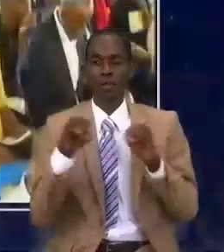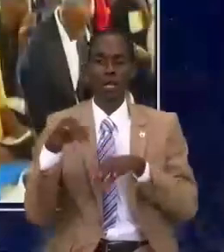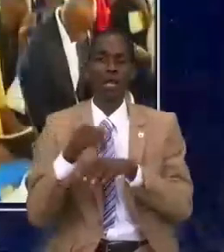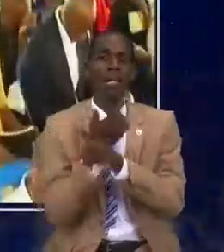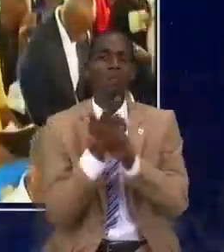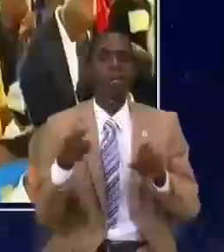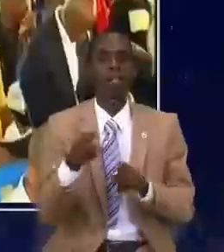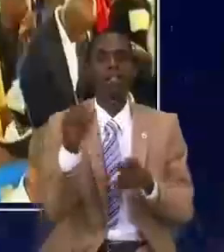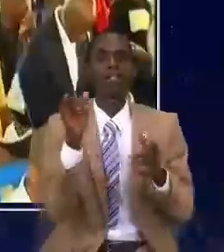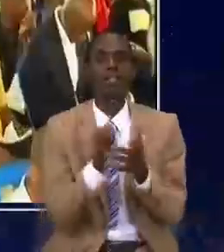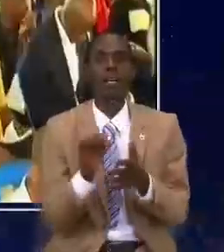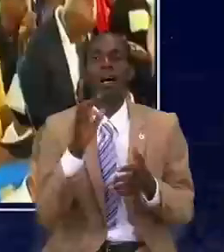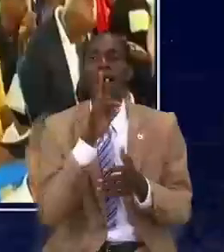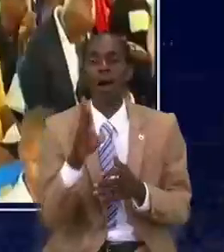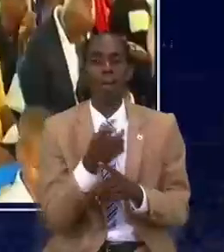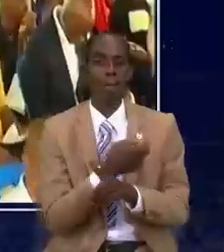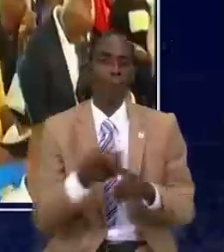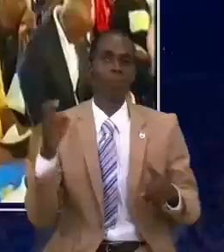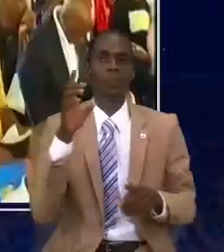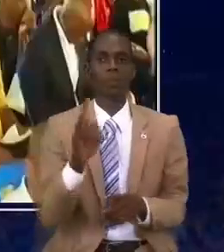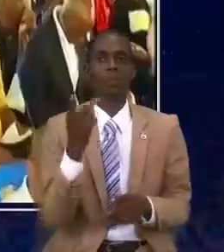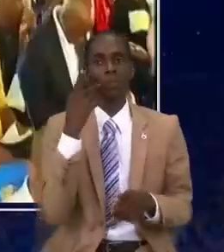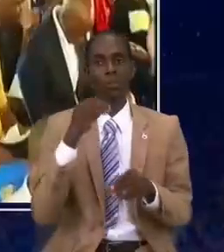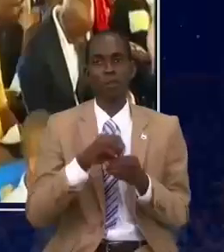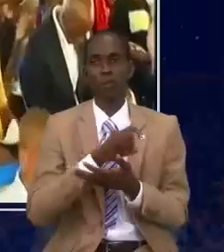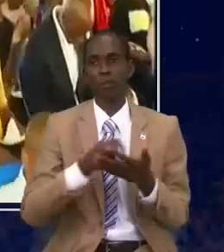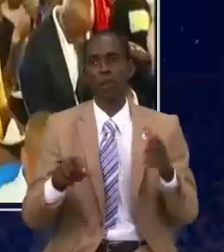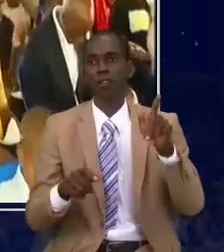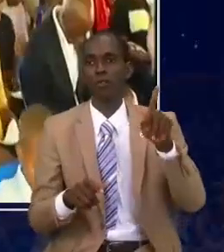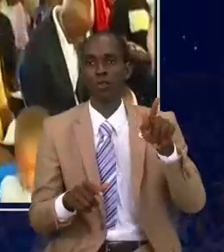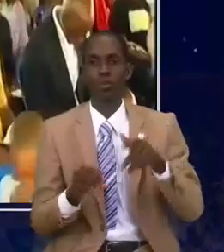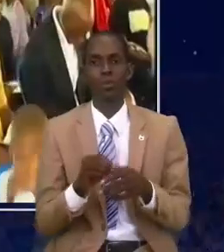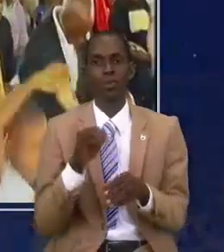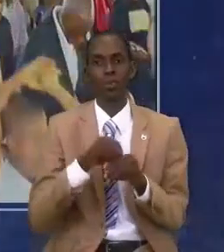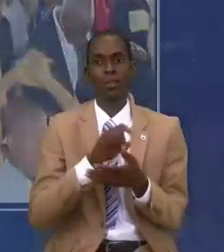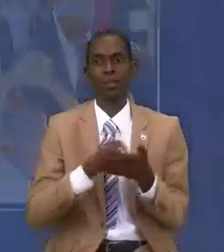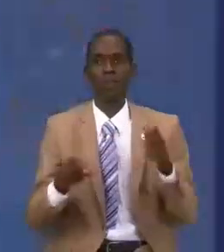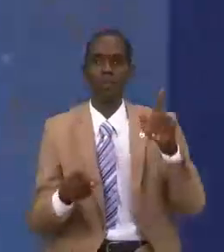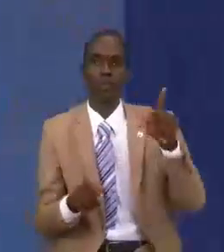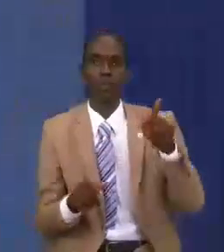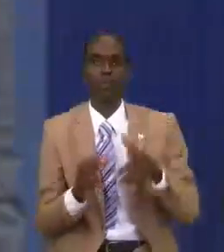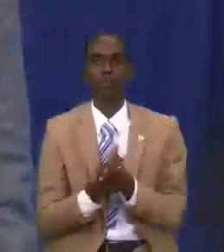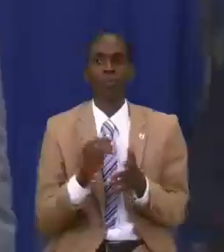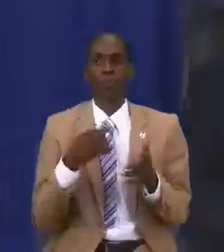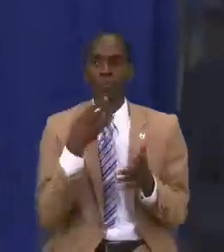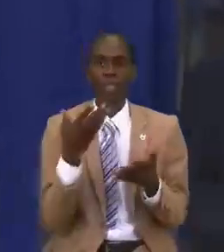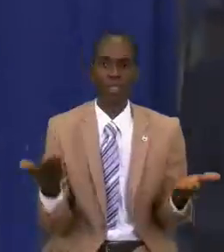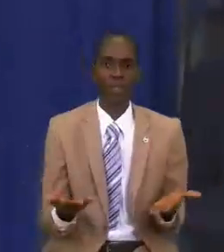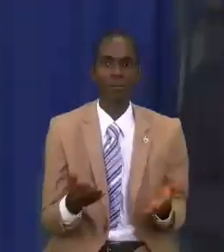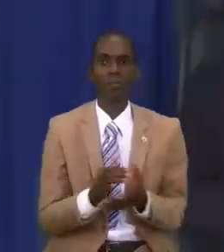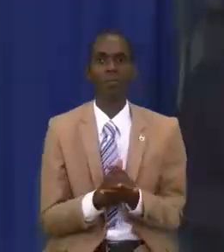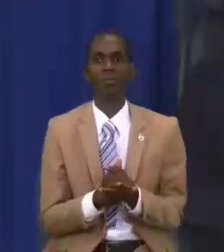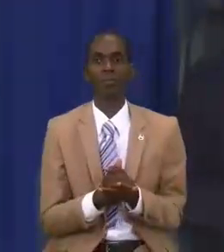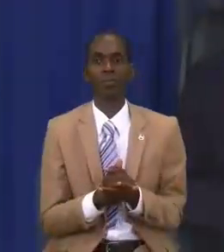verse 21. In verse 21, it tells us here, it says, and he began to say